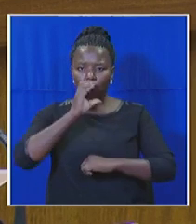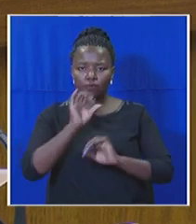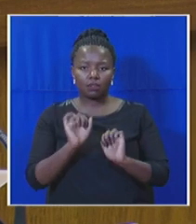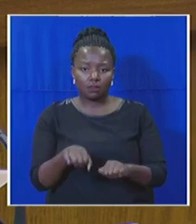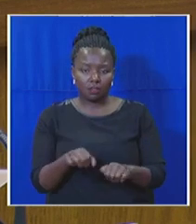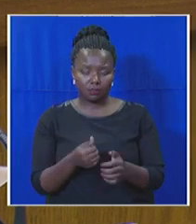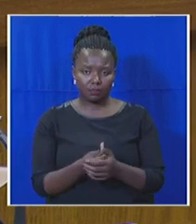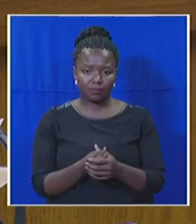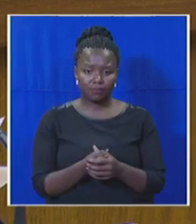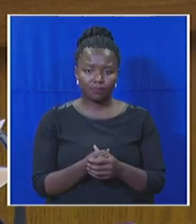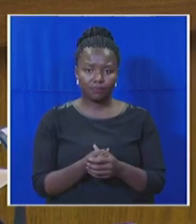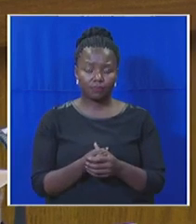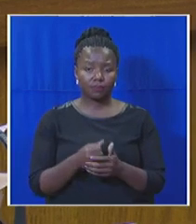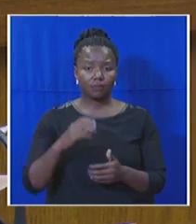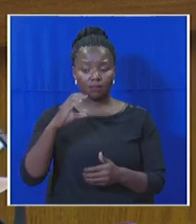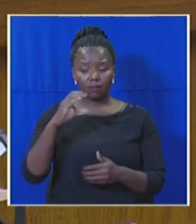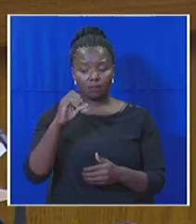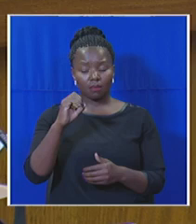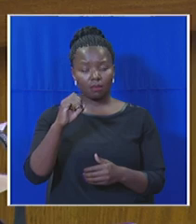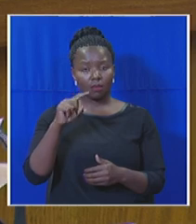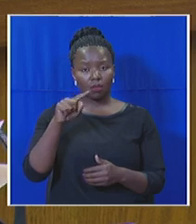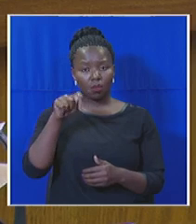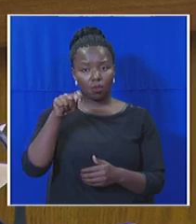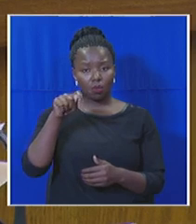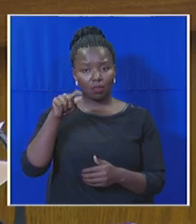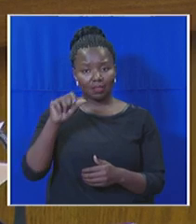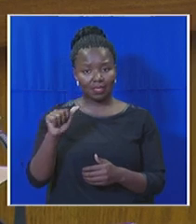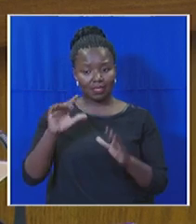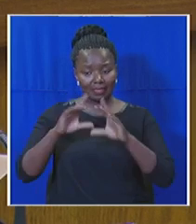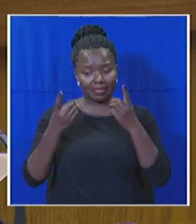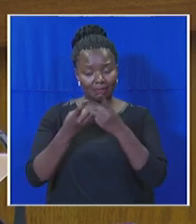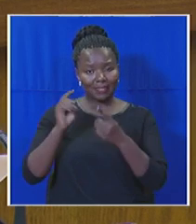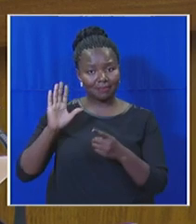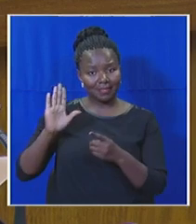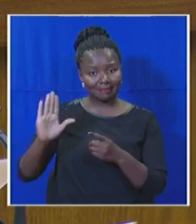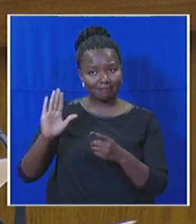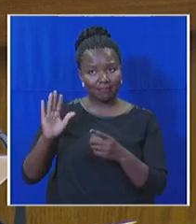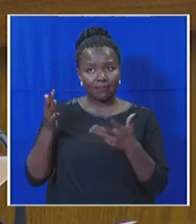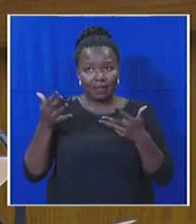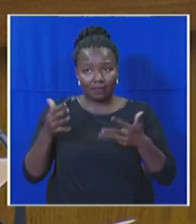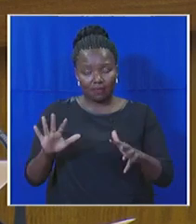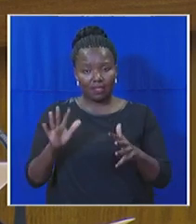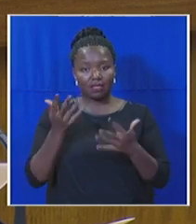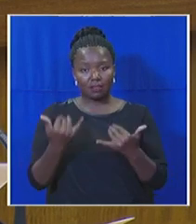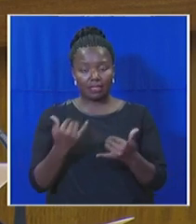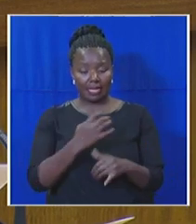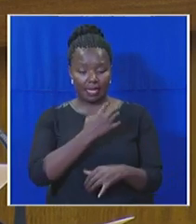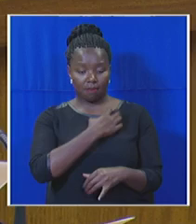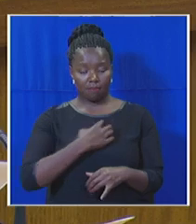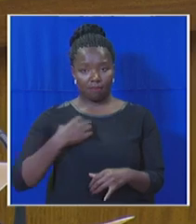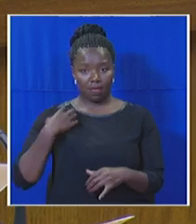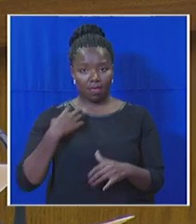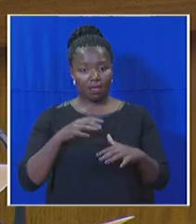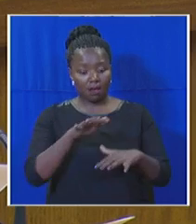The Department of Cooperative Governance and Traditional Affairs has written to all the mayors in